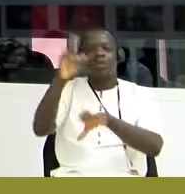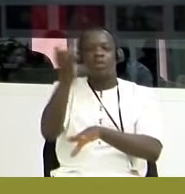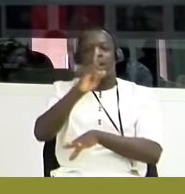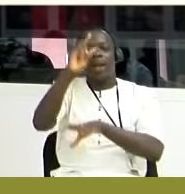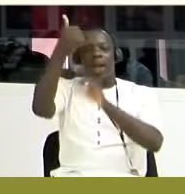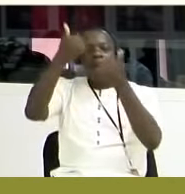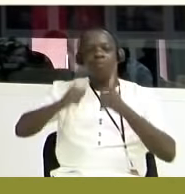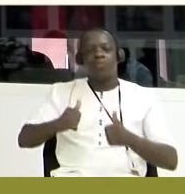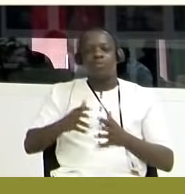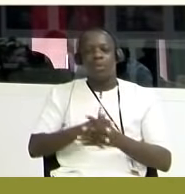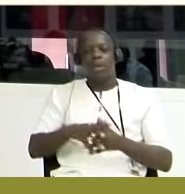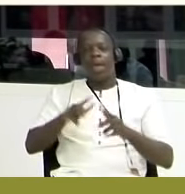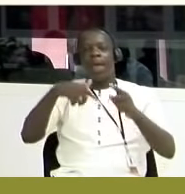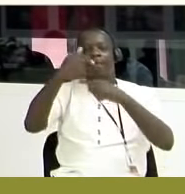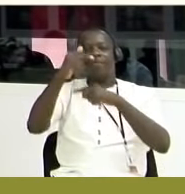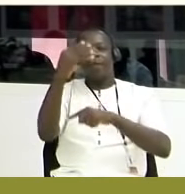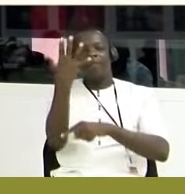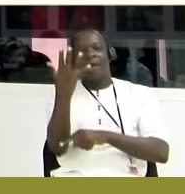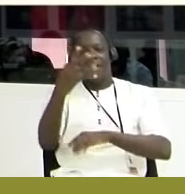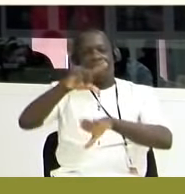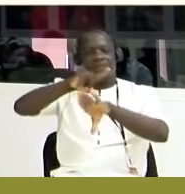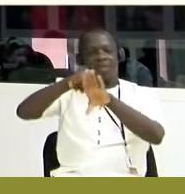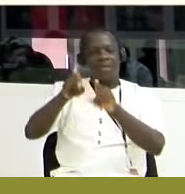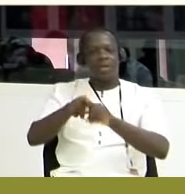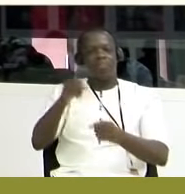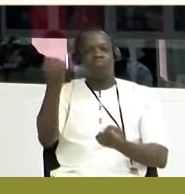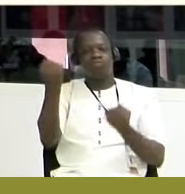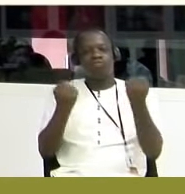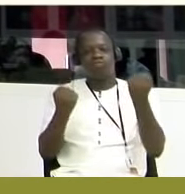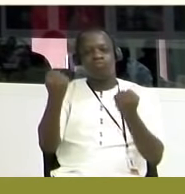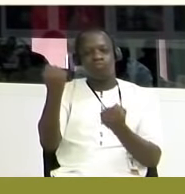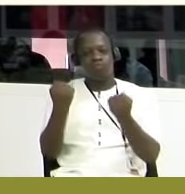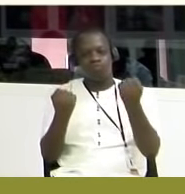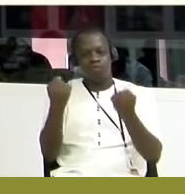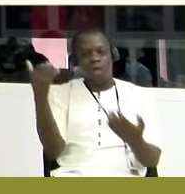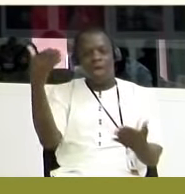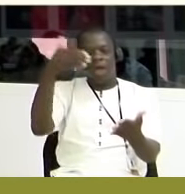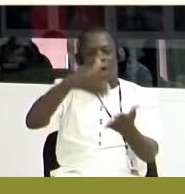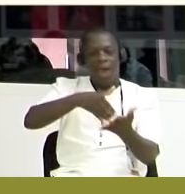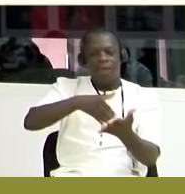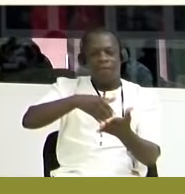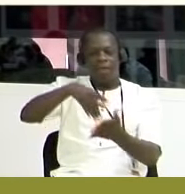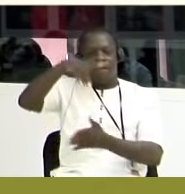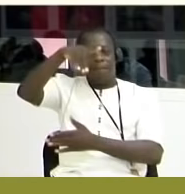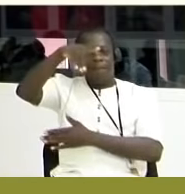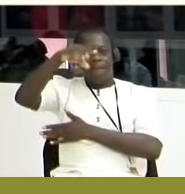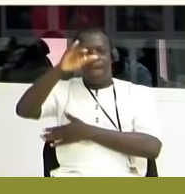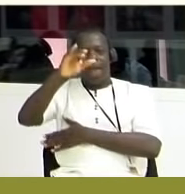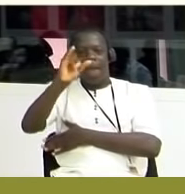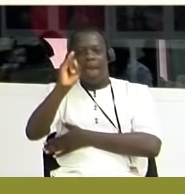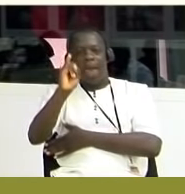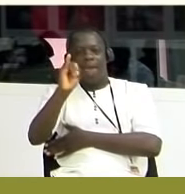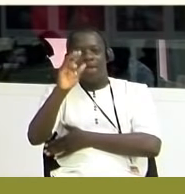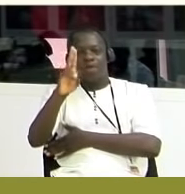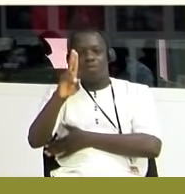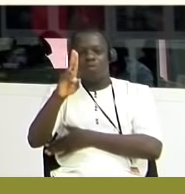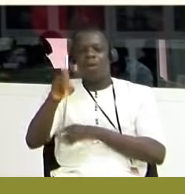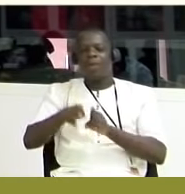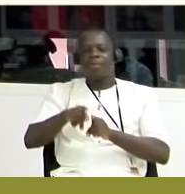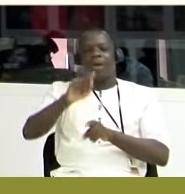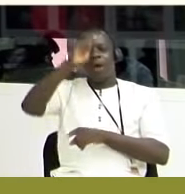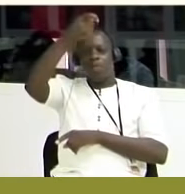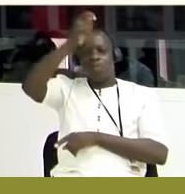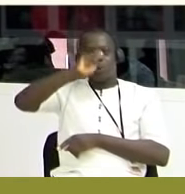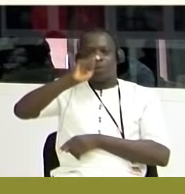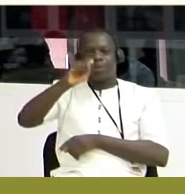I drove to the police intervention unit where the student leaders were detained. And